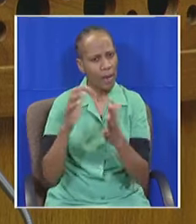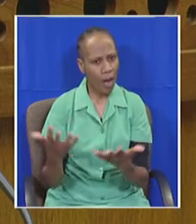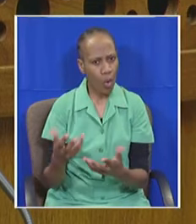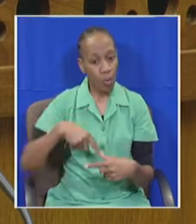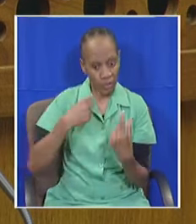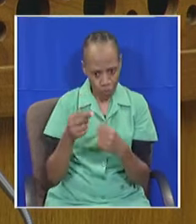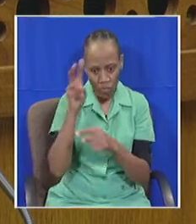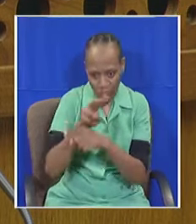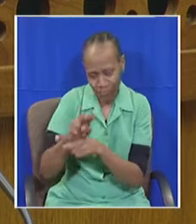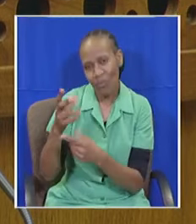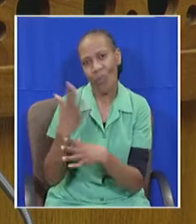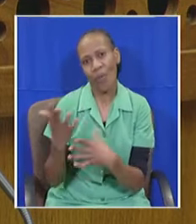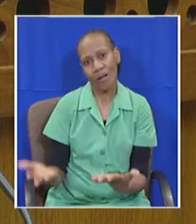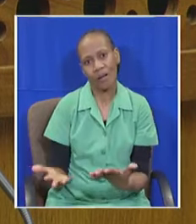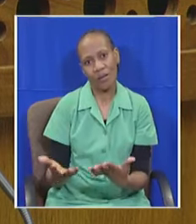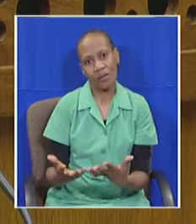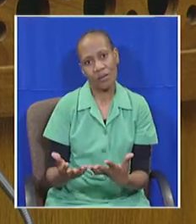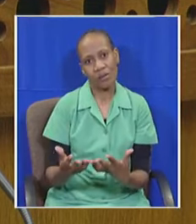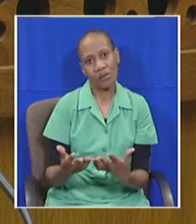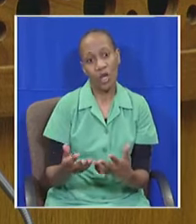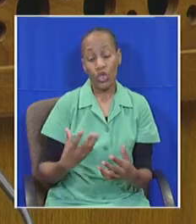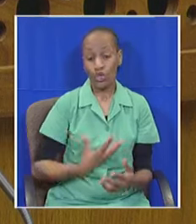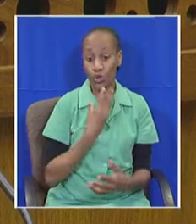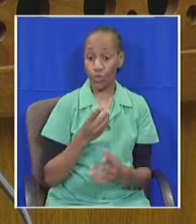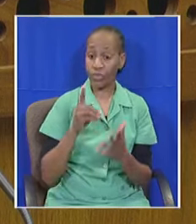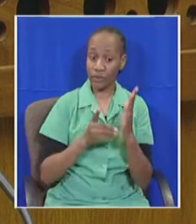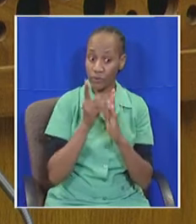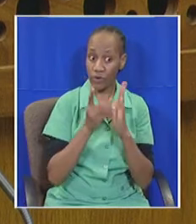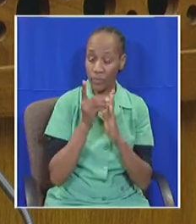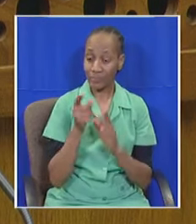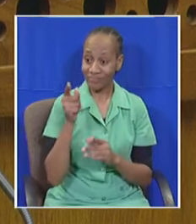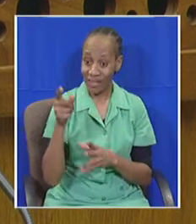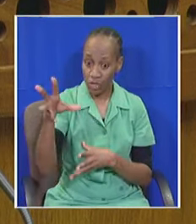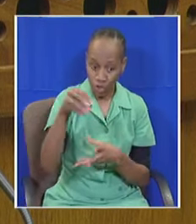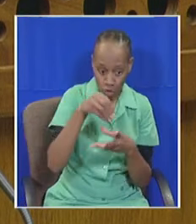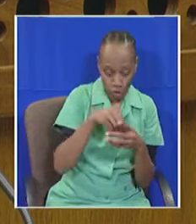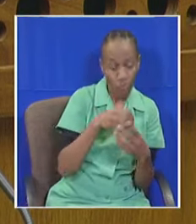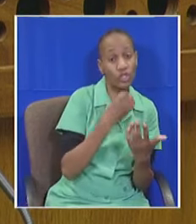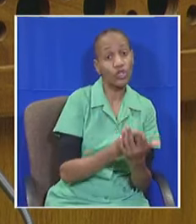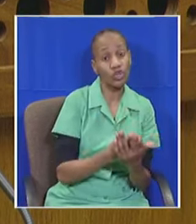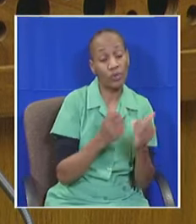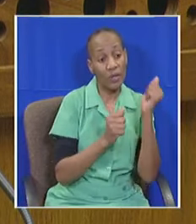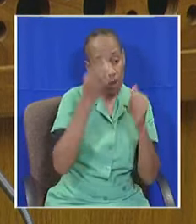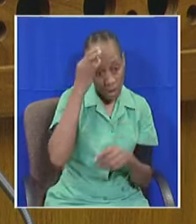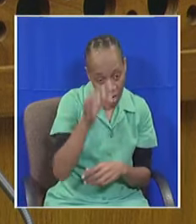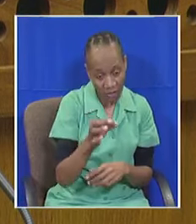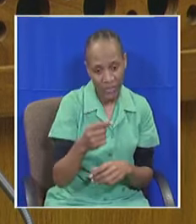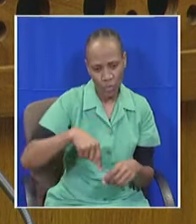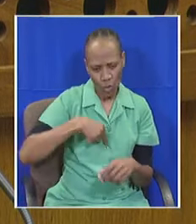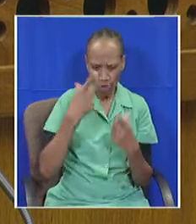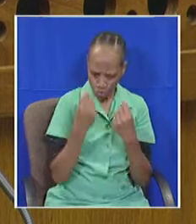work? Consolidating and integrating youth development into the mainstream economic government should be our